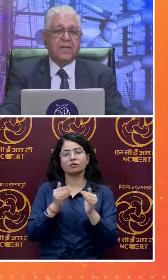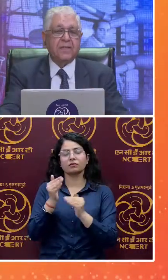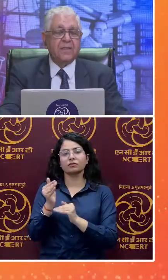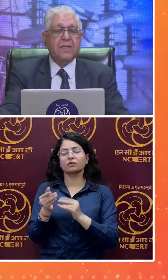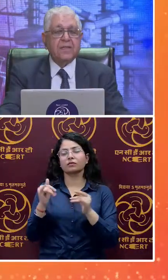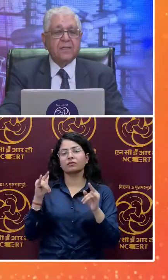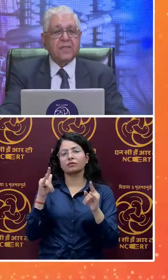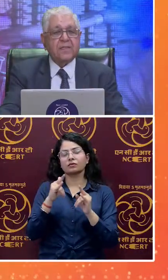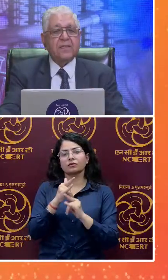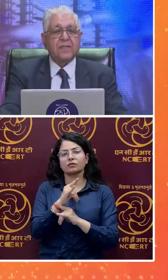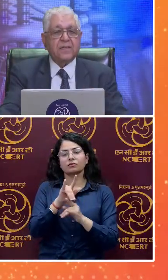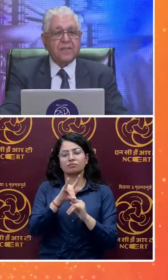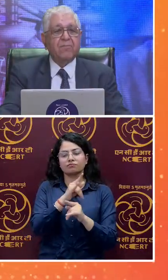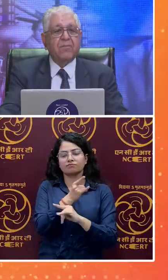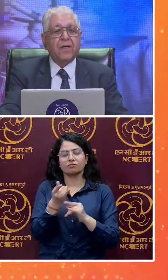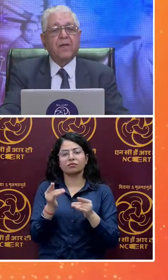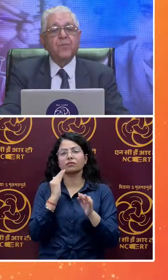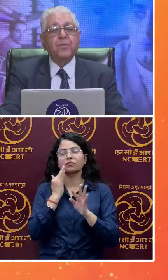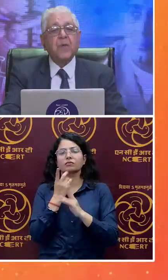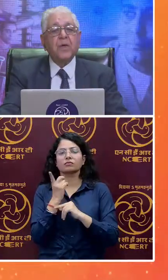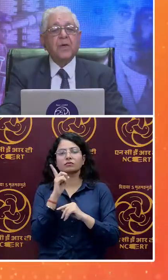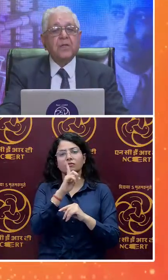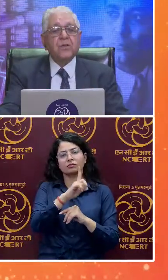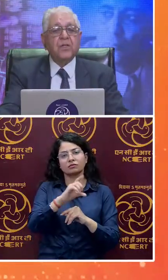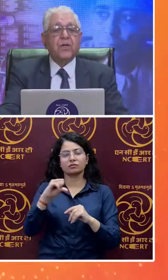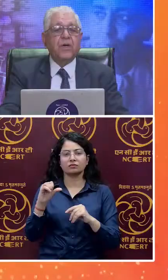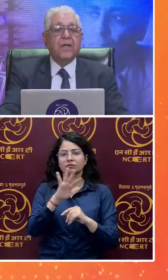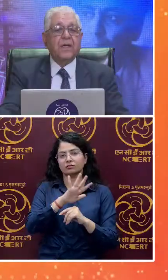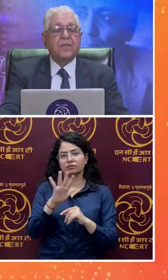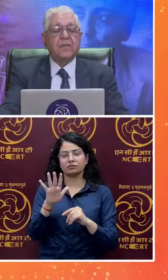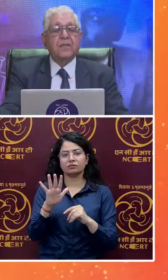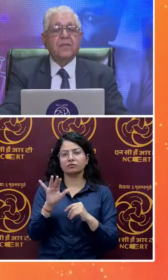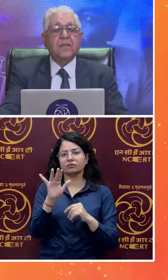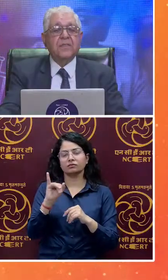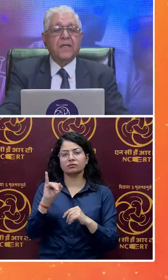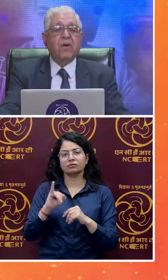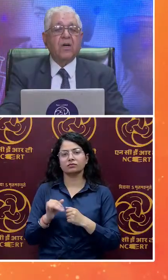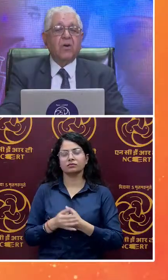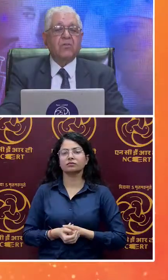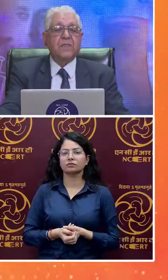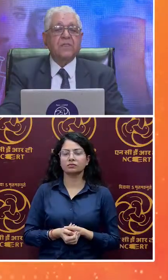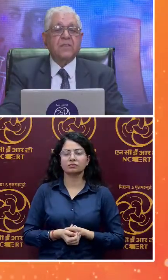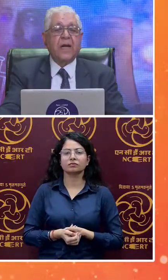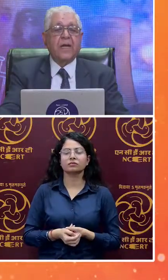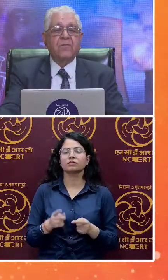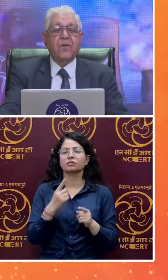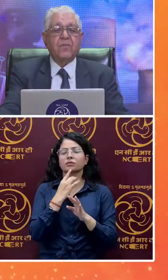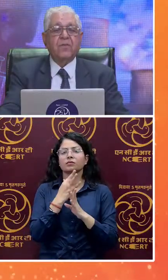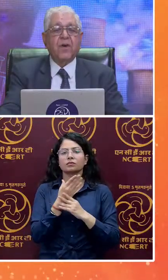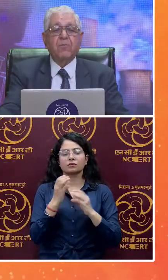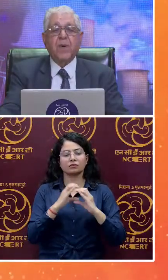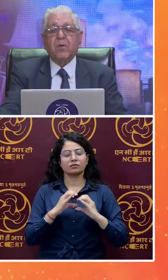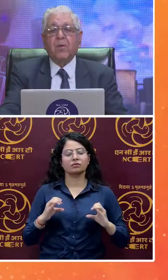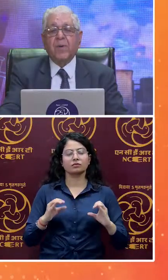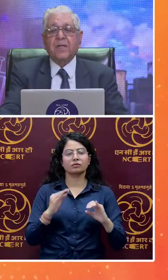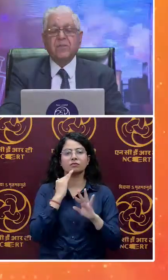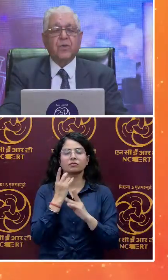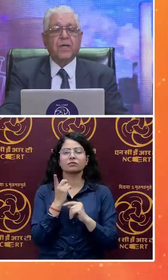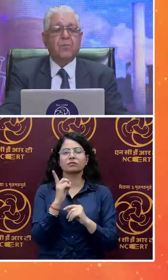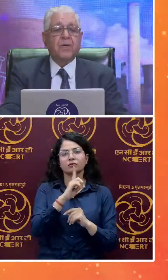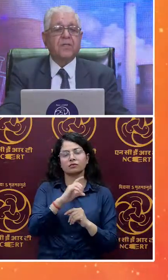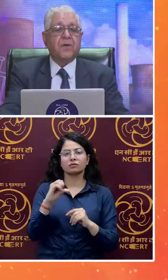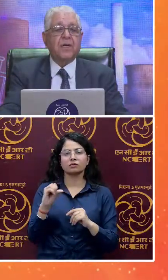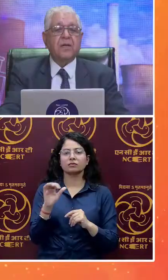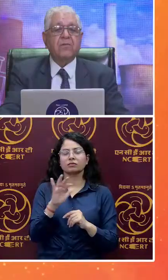in 1966, same Vienna. So, during the Geneva Conference 1955, Bhabha met his